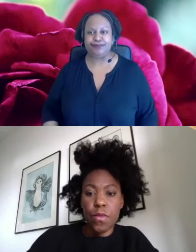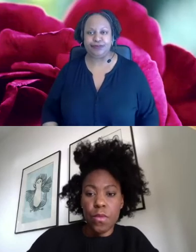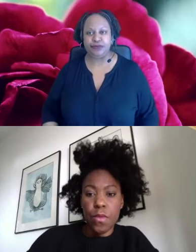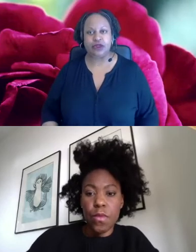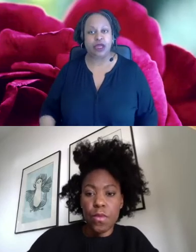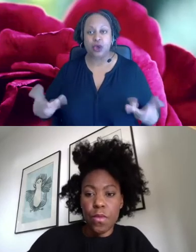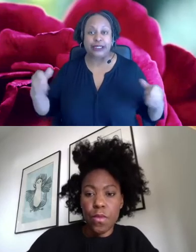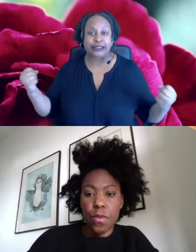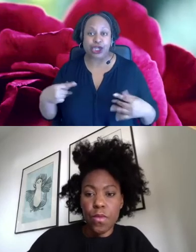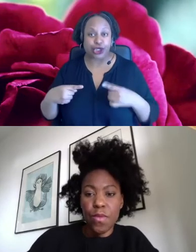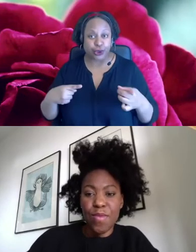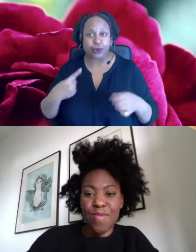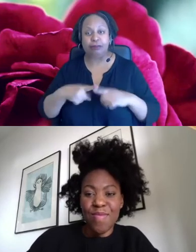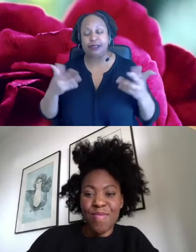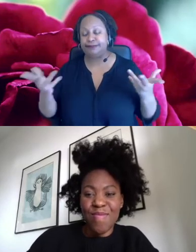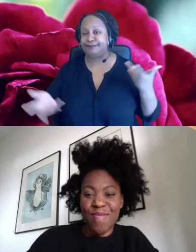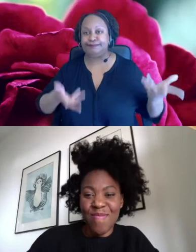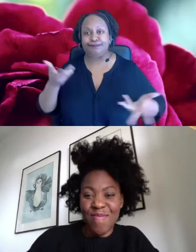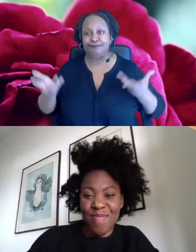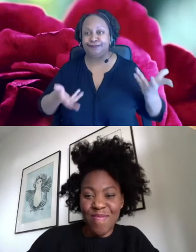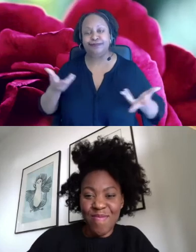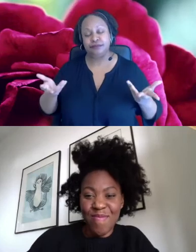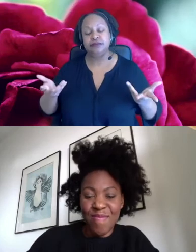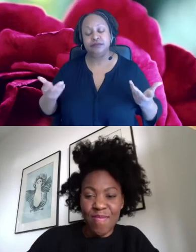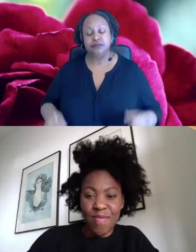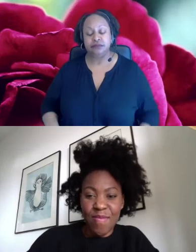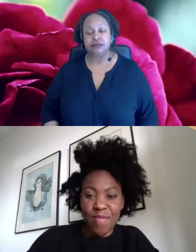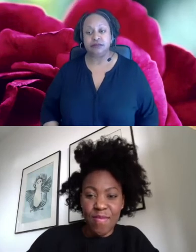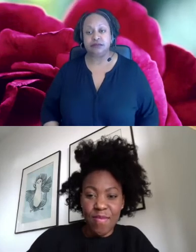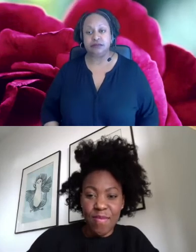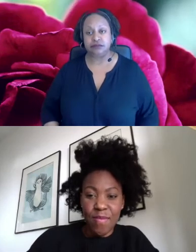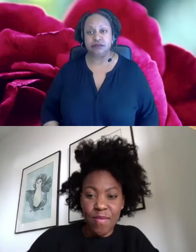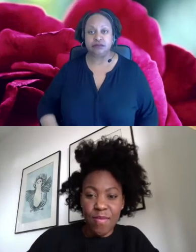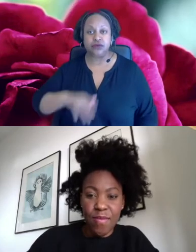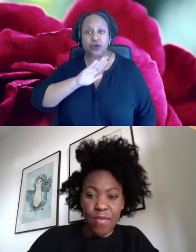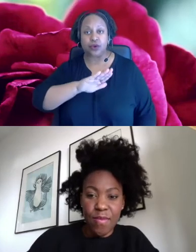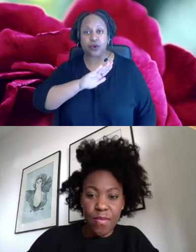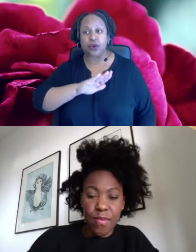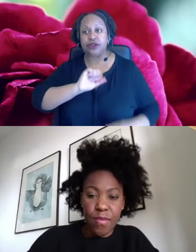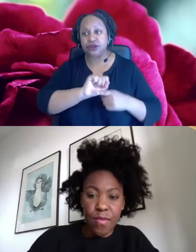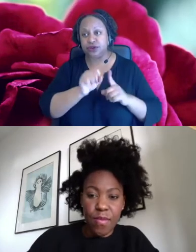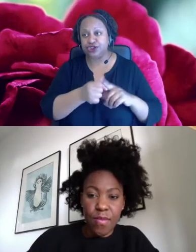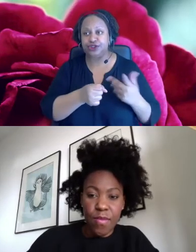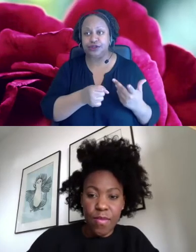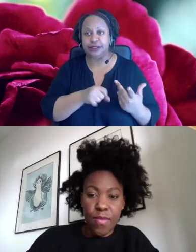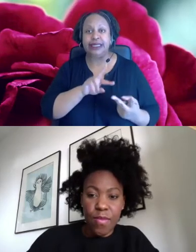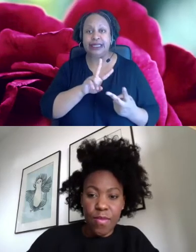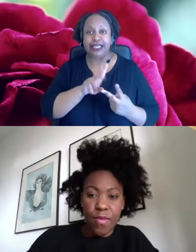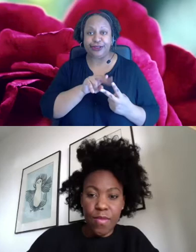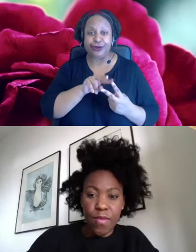scare you away, but I guess in your situation, you'd either have